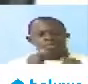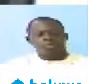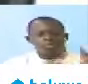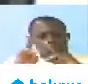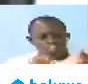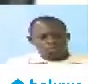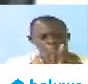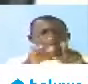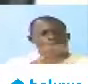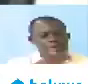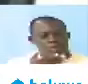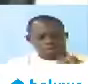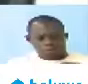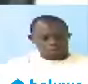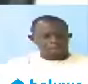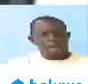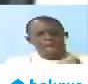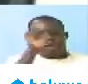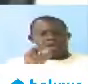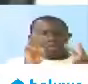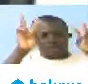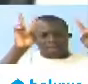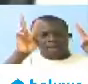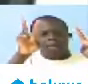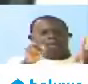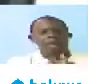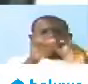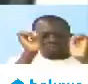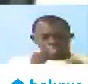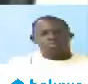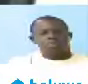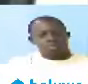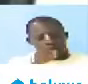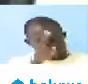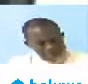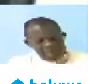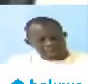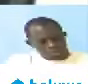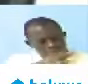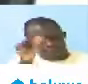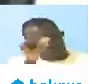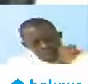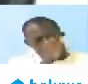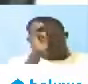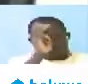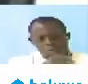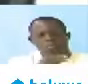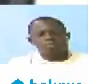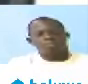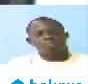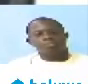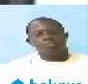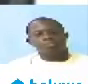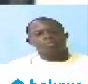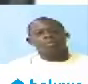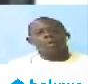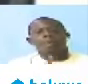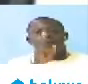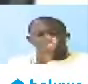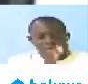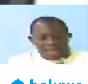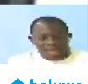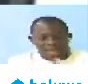was to negotiate between us and Yaya Jambe. Because so that we can come home. But the plan from Mendi.